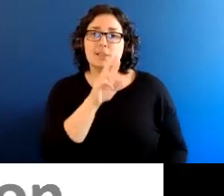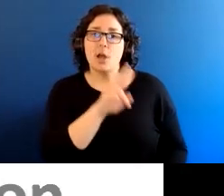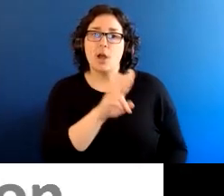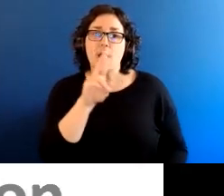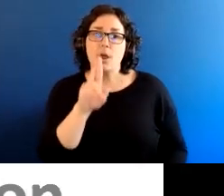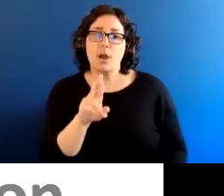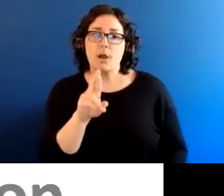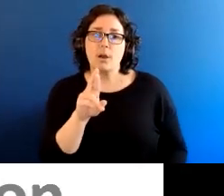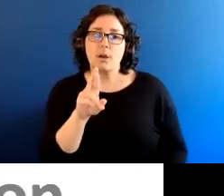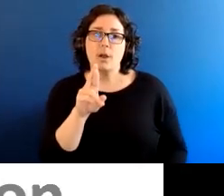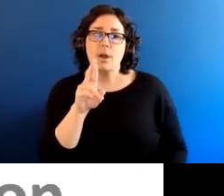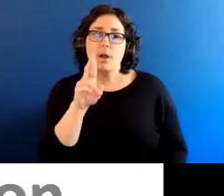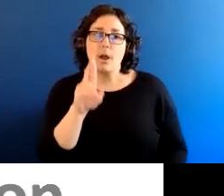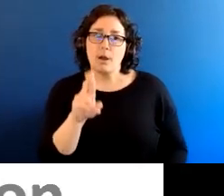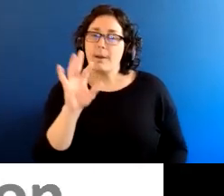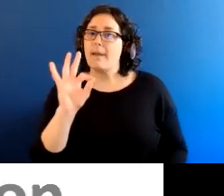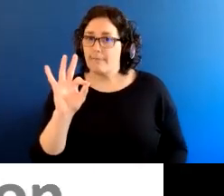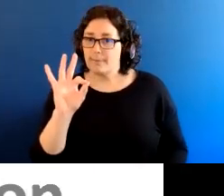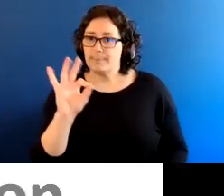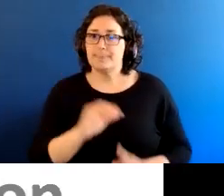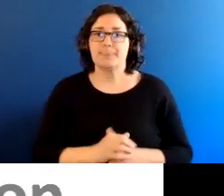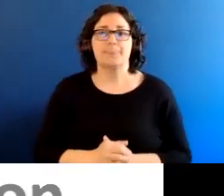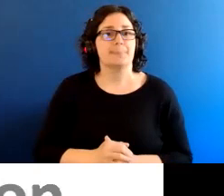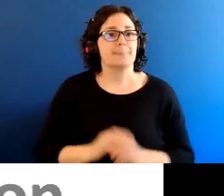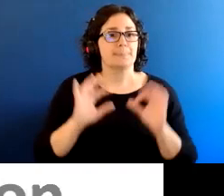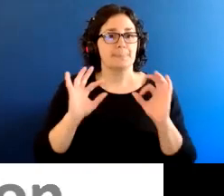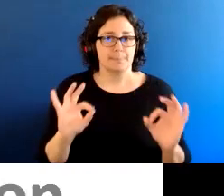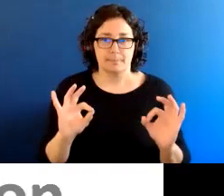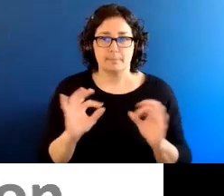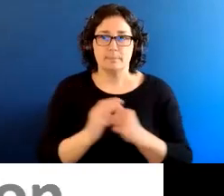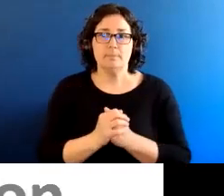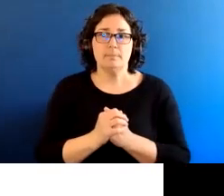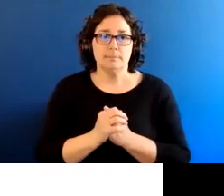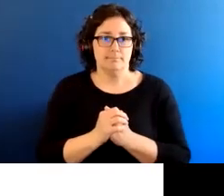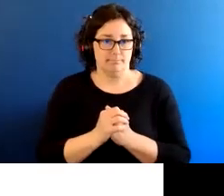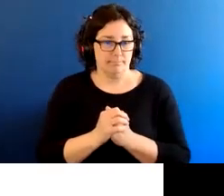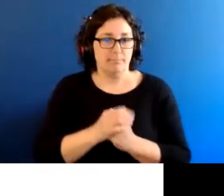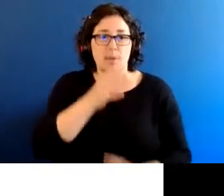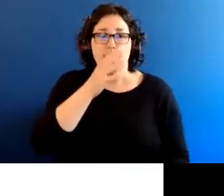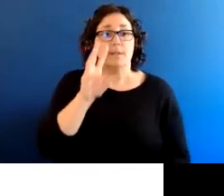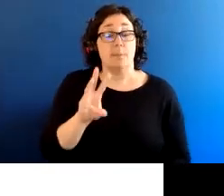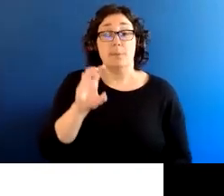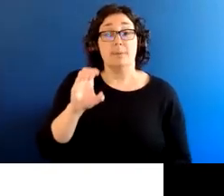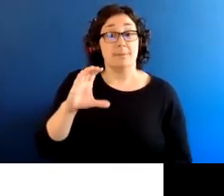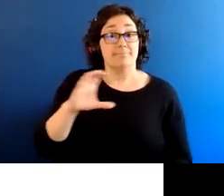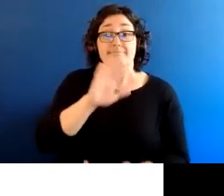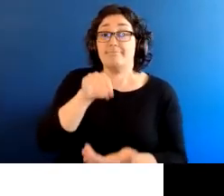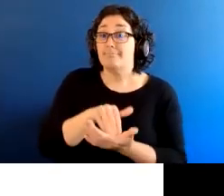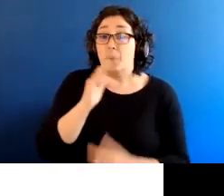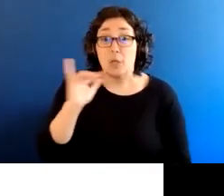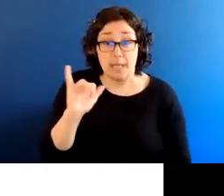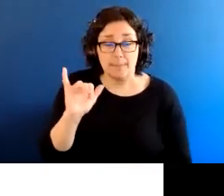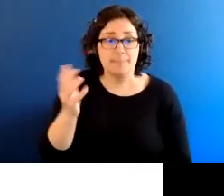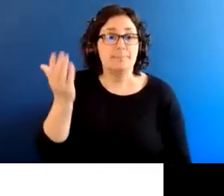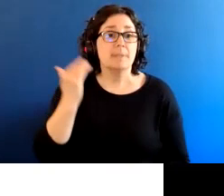wec.ca/RRRF. Okay, so that's highlights of Women's Enterprise Center. And if